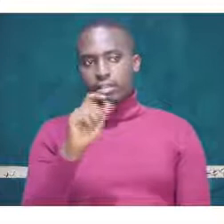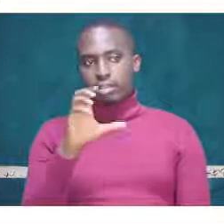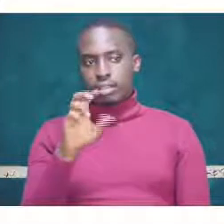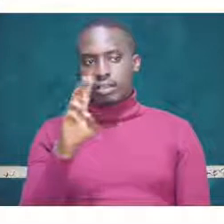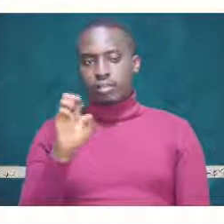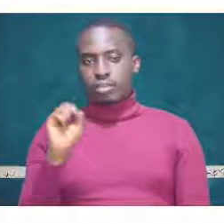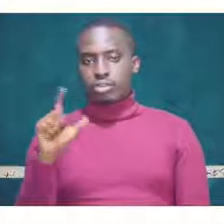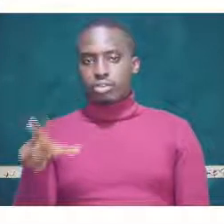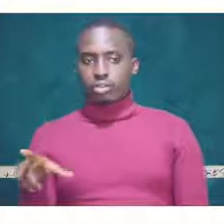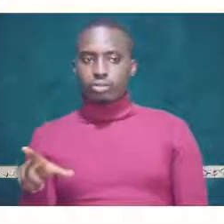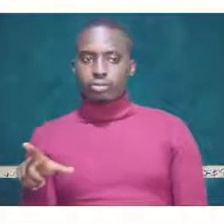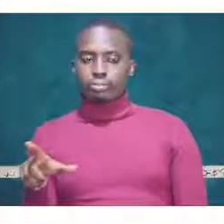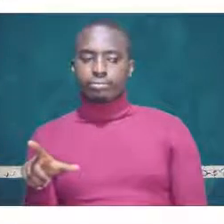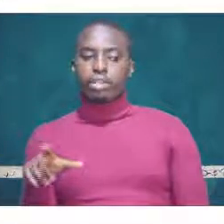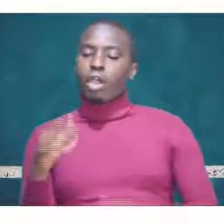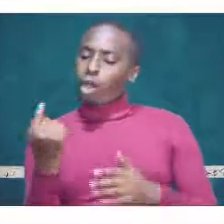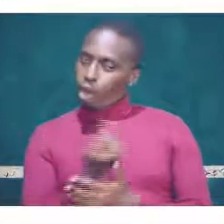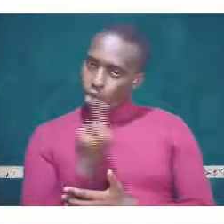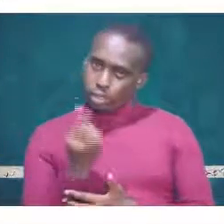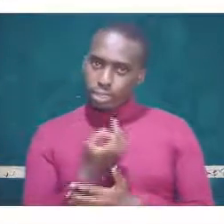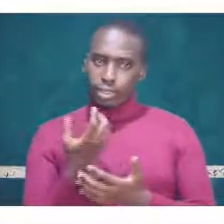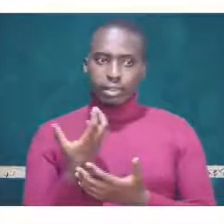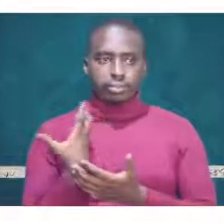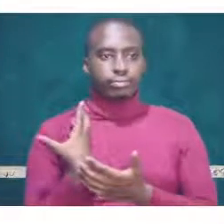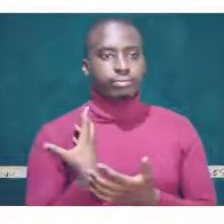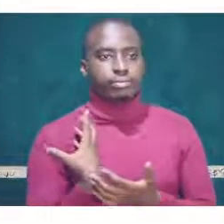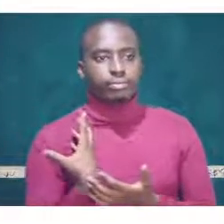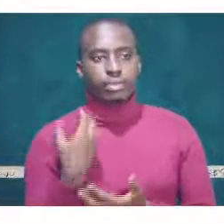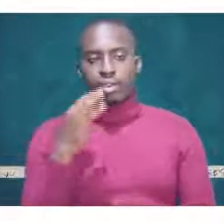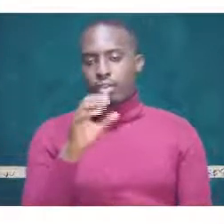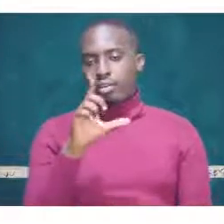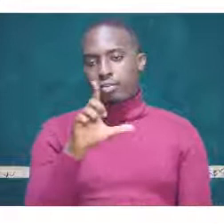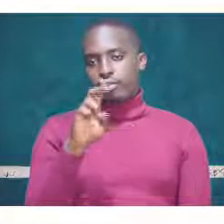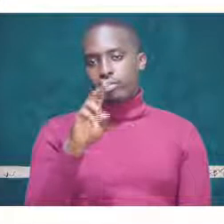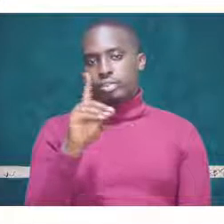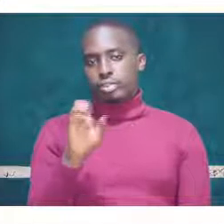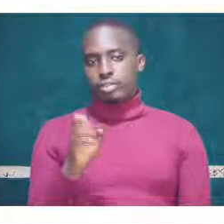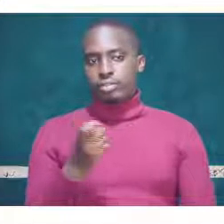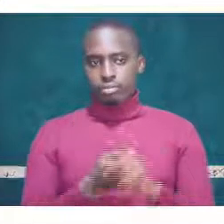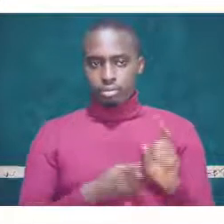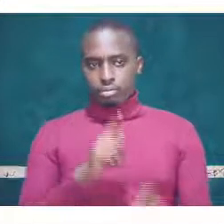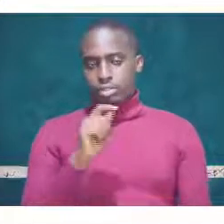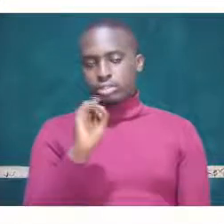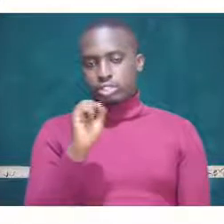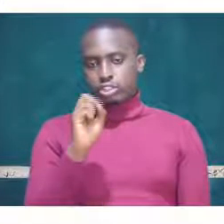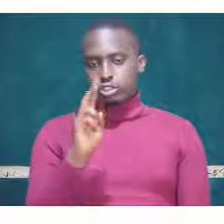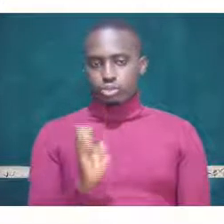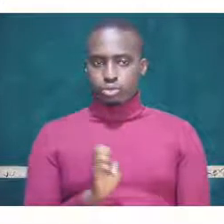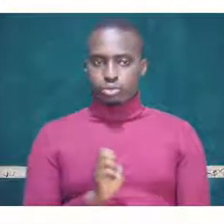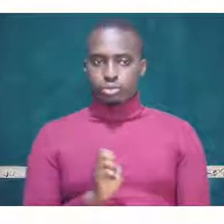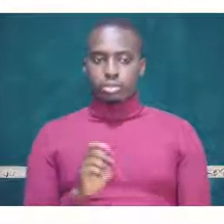Unlike blood vessels, only carry fluid away from the tissues. So lymphatic vessels